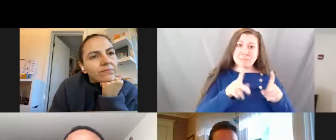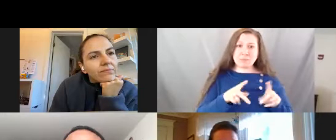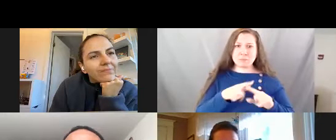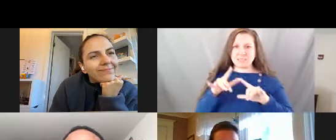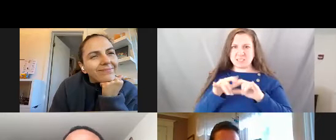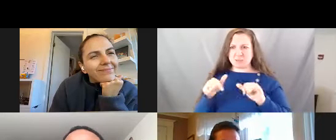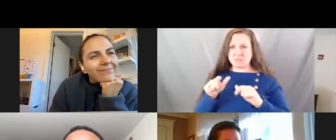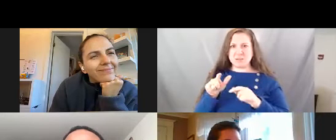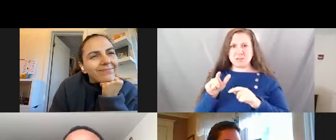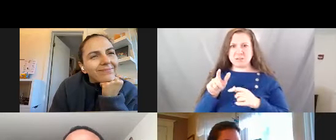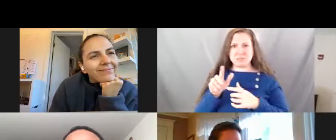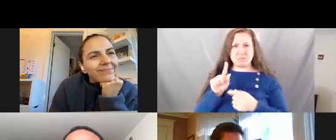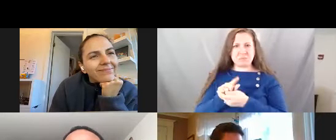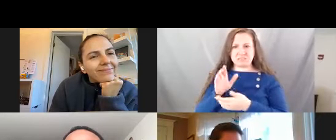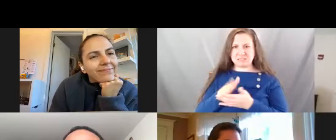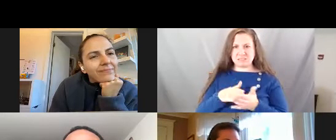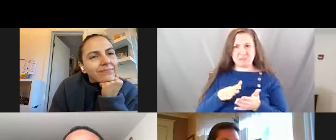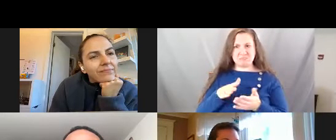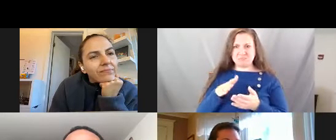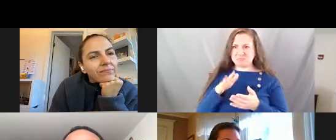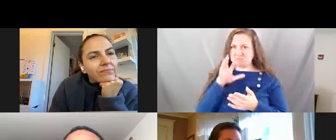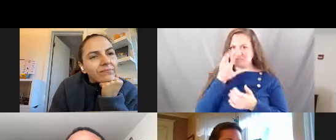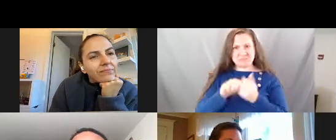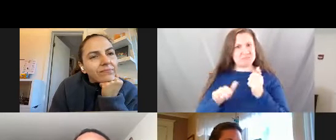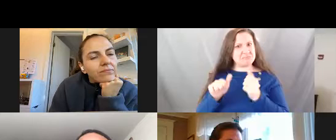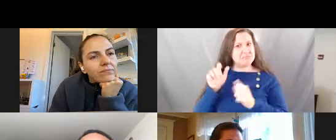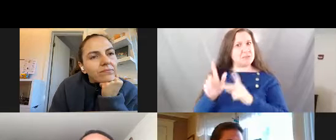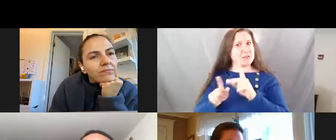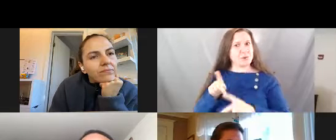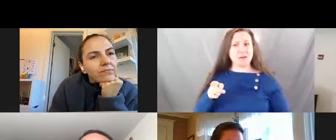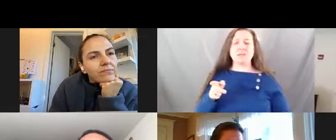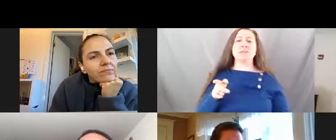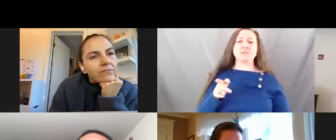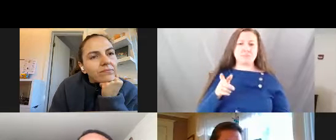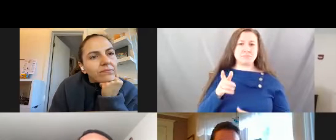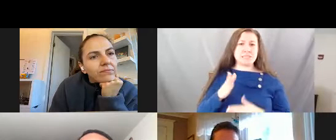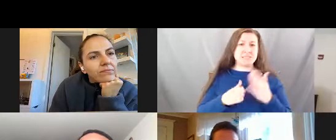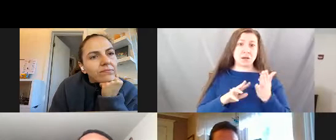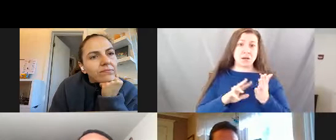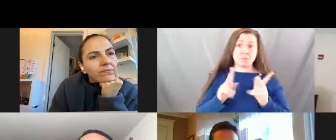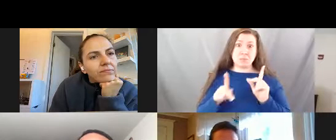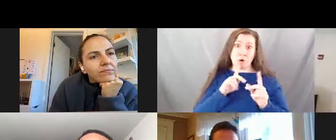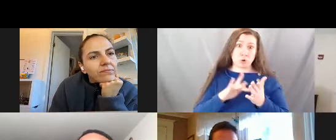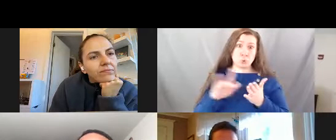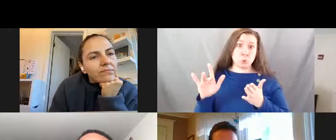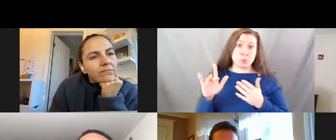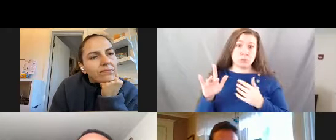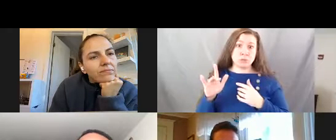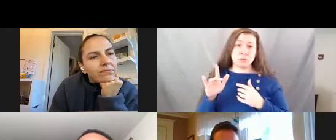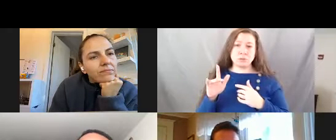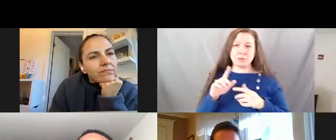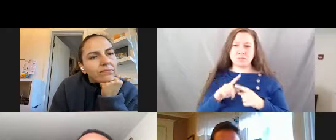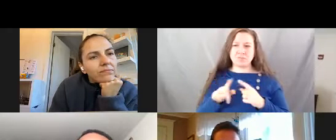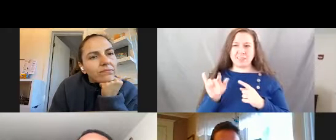people. So you have to be prepared for that. And you might think that, some people might probably be rude to you, but that's something that's